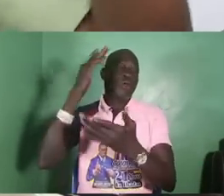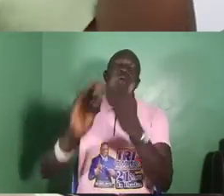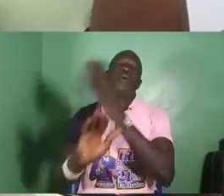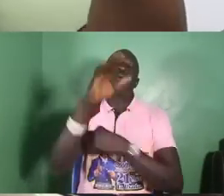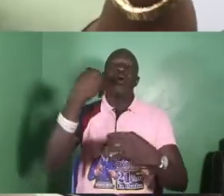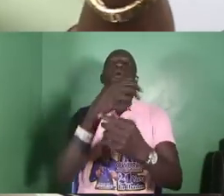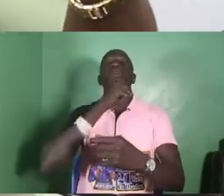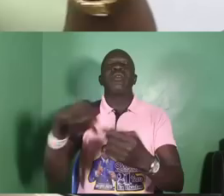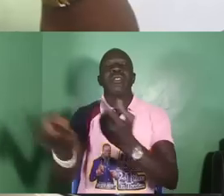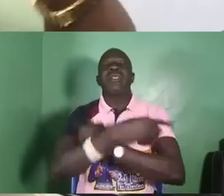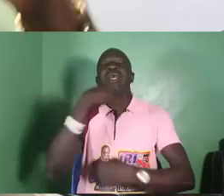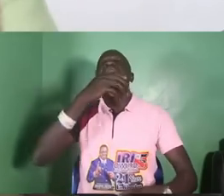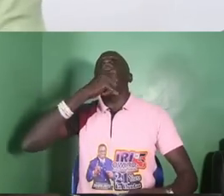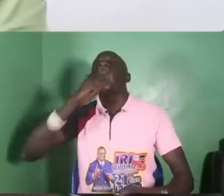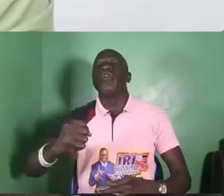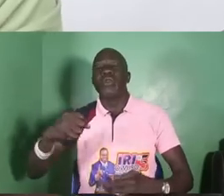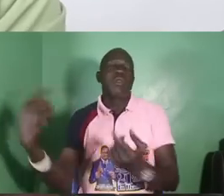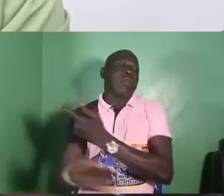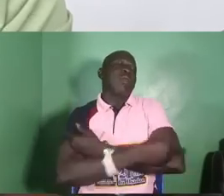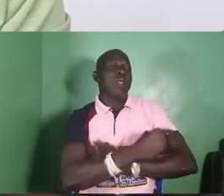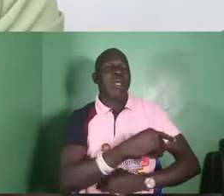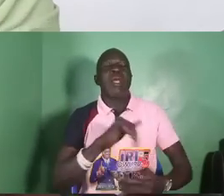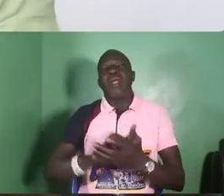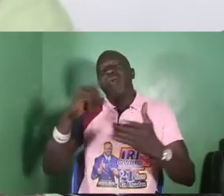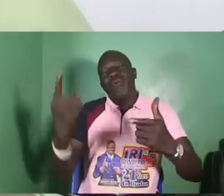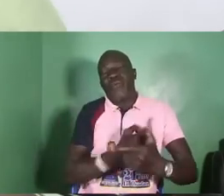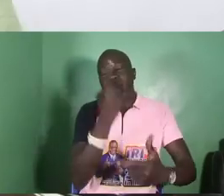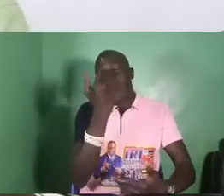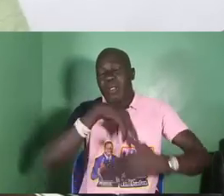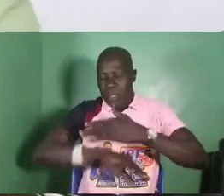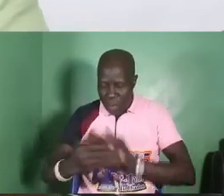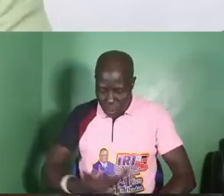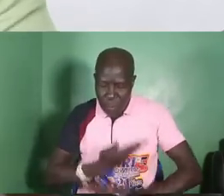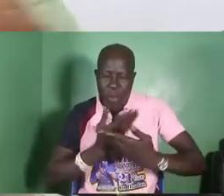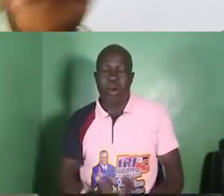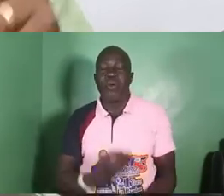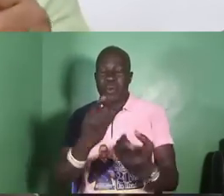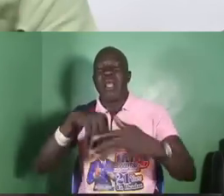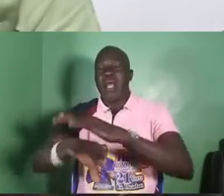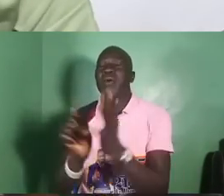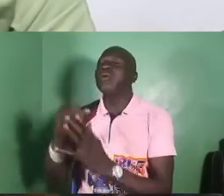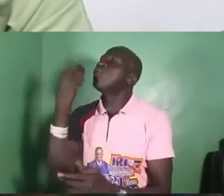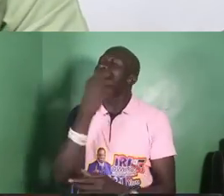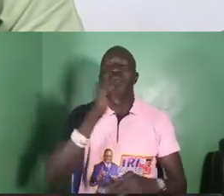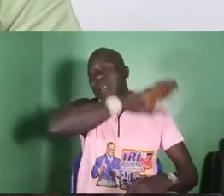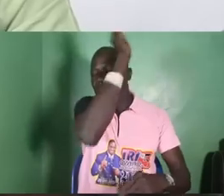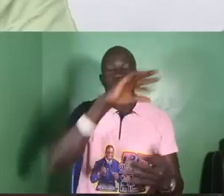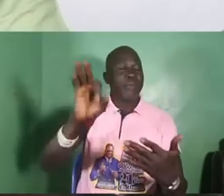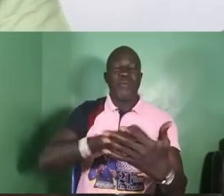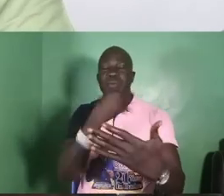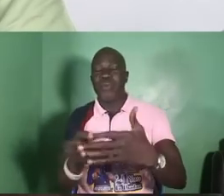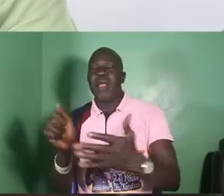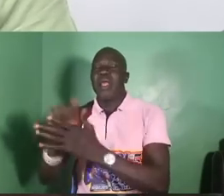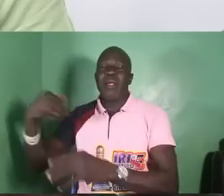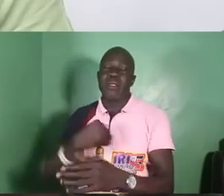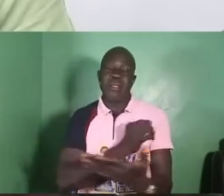God of the day. Arugbo ojo. The ancient of days. Akobi lawo. The firstborn of the day. Asoro maye. The one that never fails.